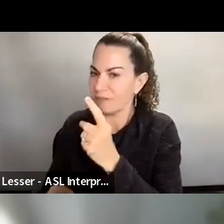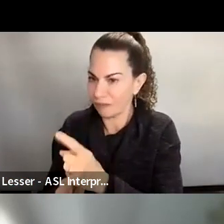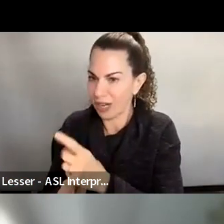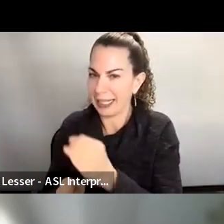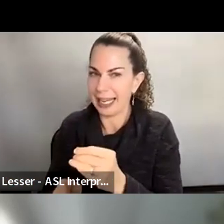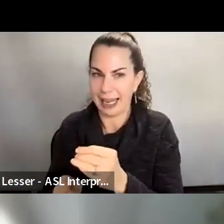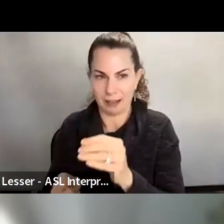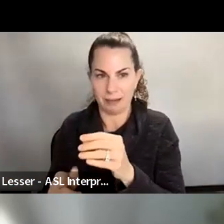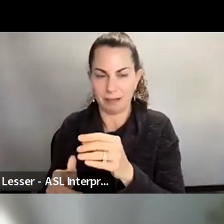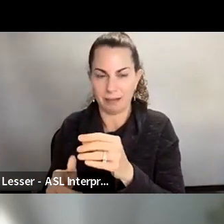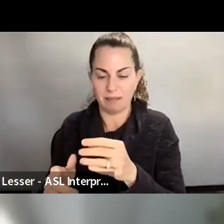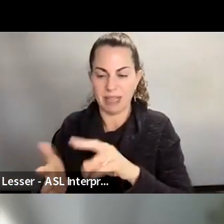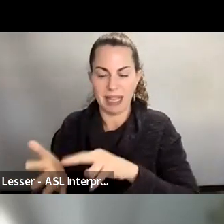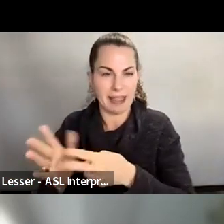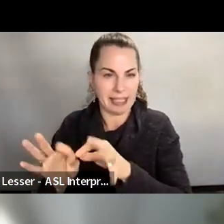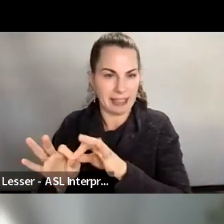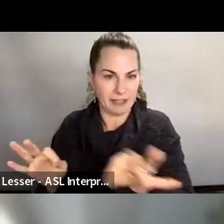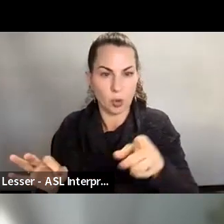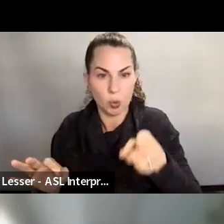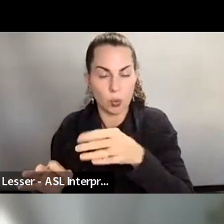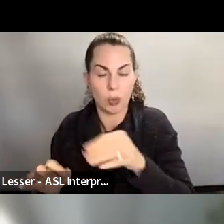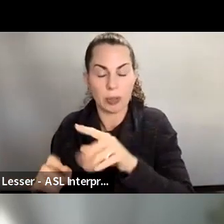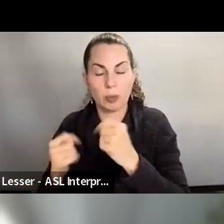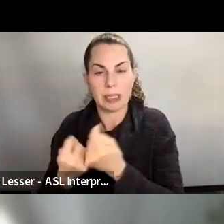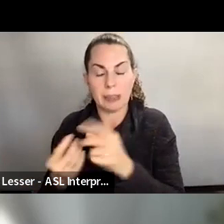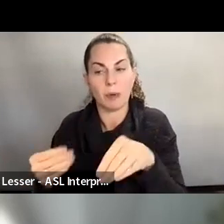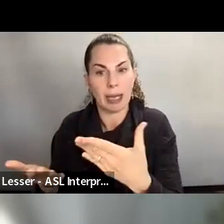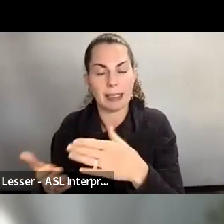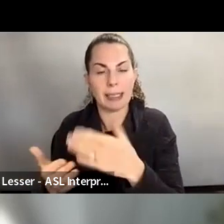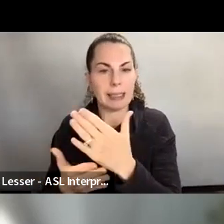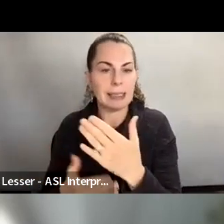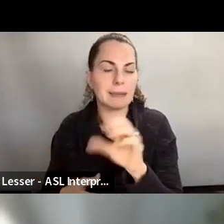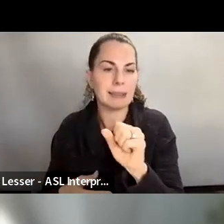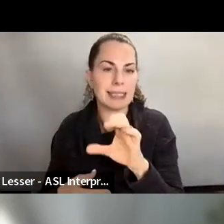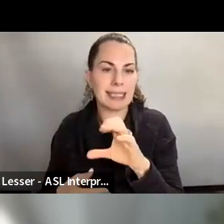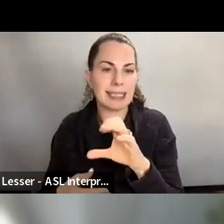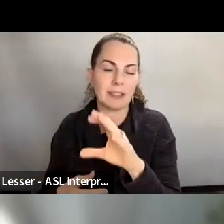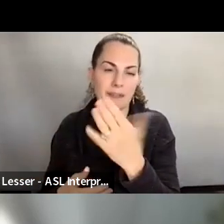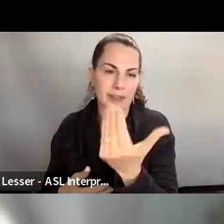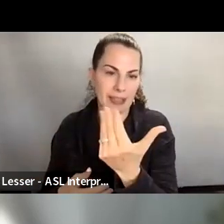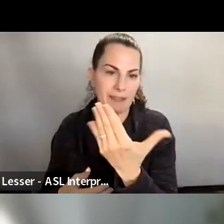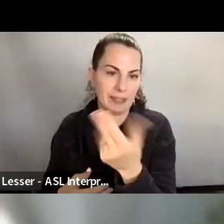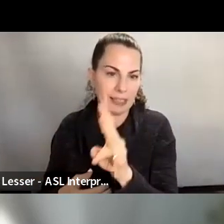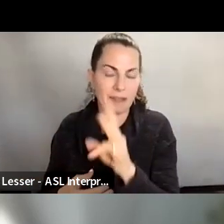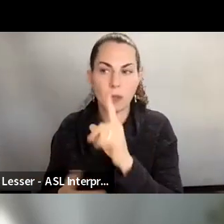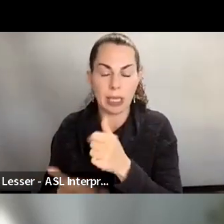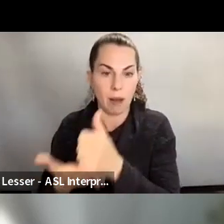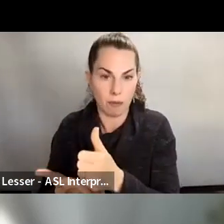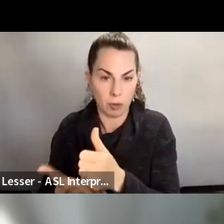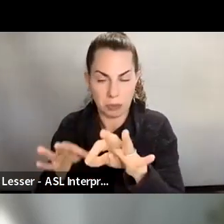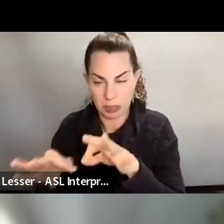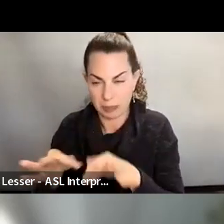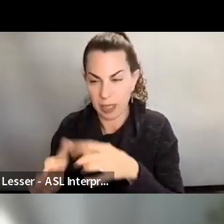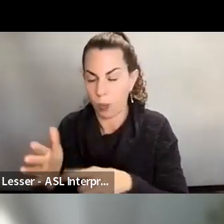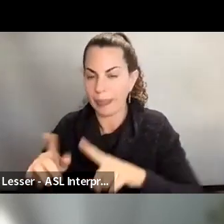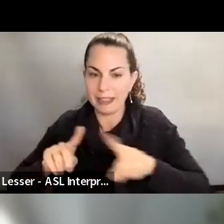your team have provided in section 1557 are very helpful in simply pointing out what those differences are between a